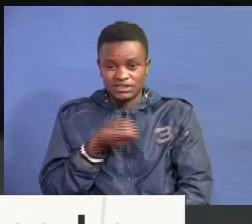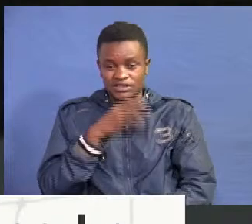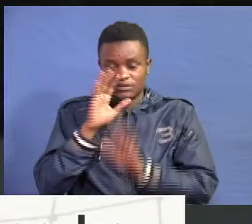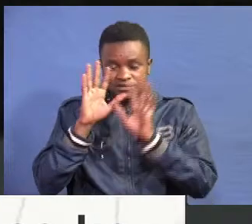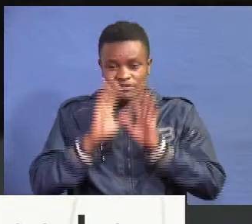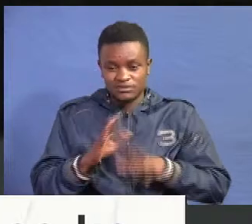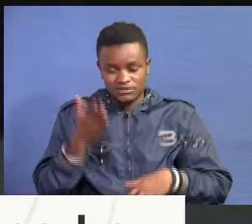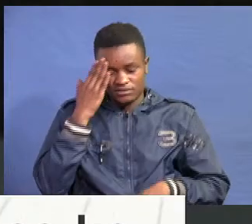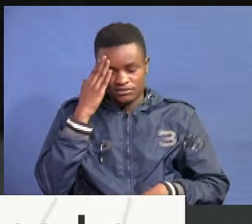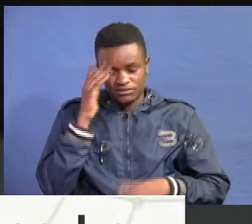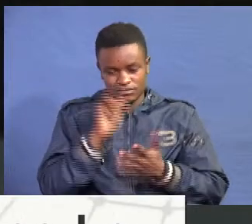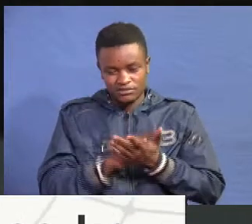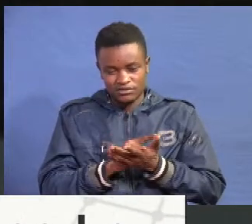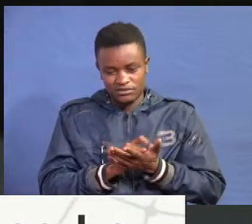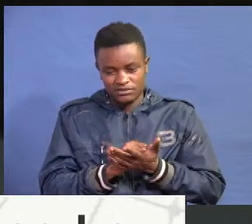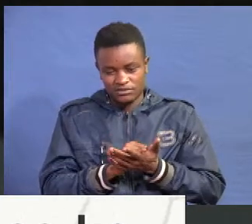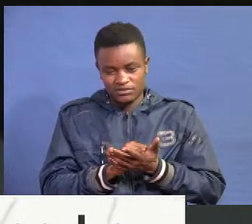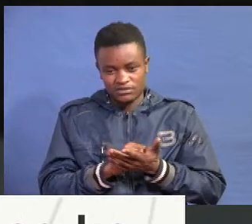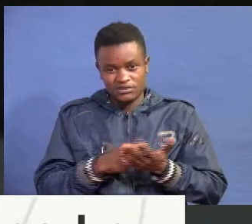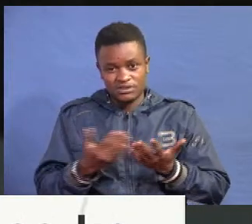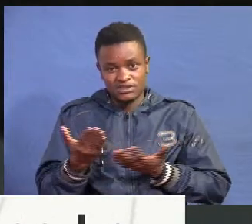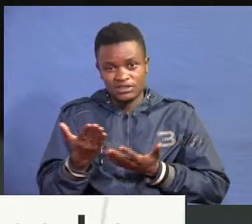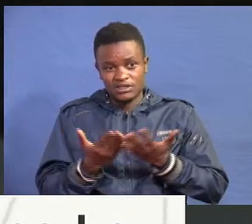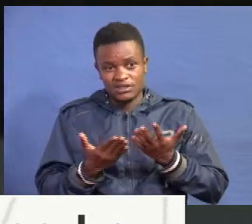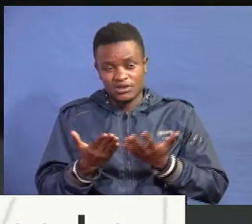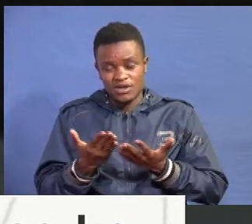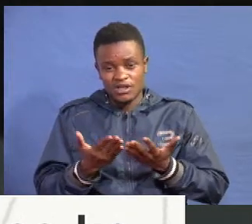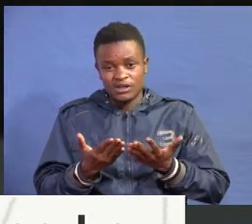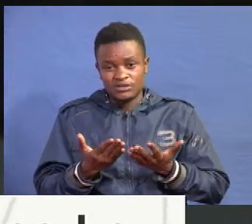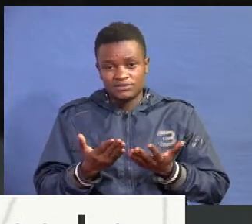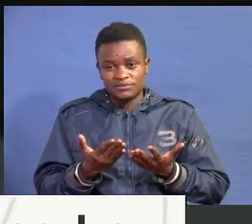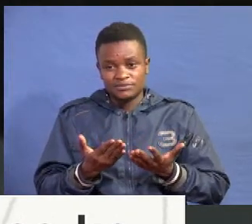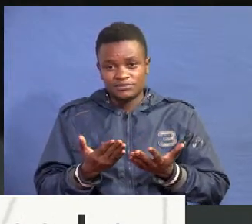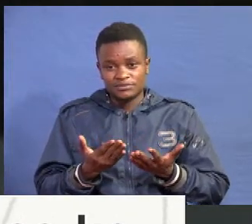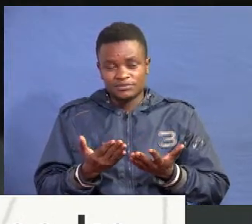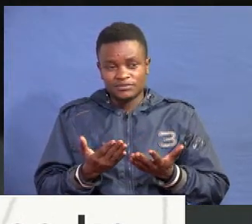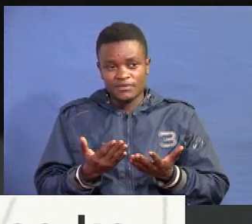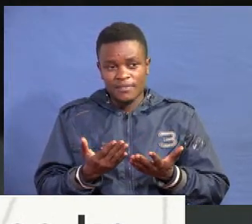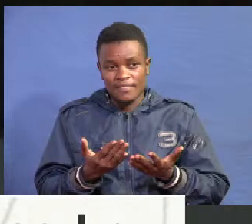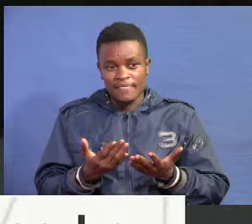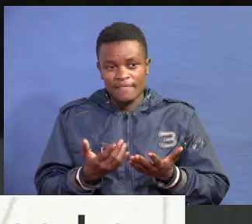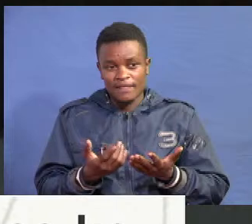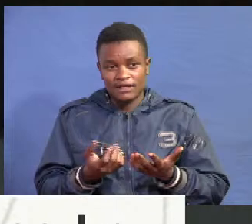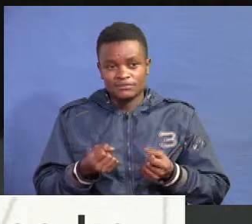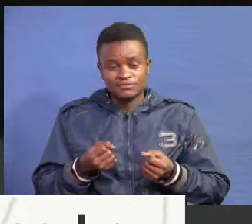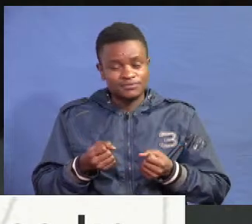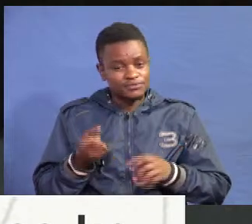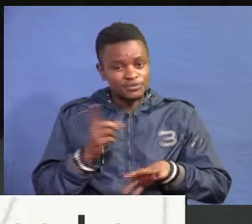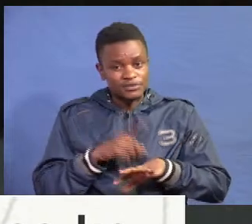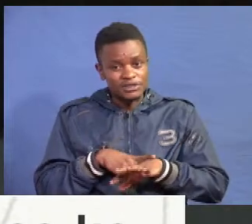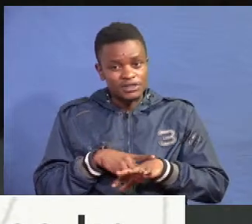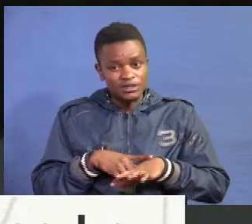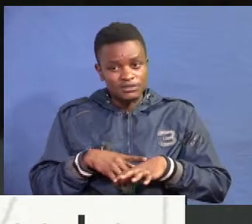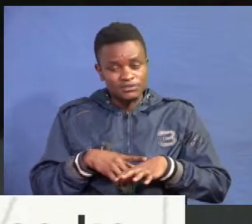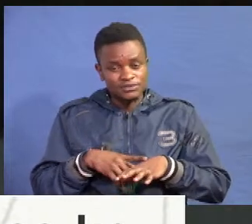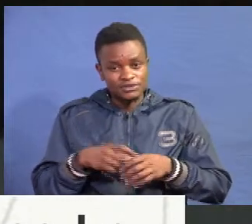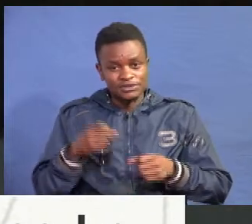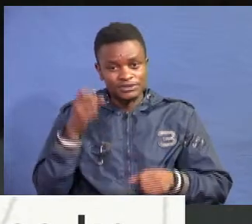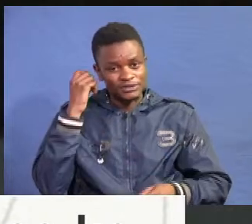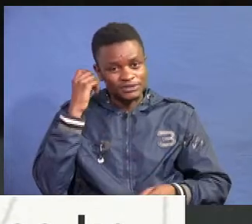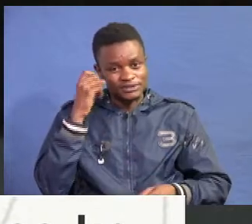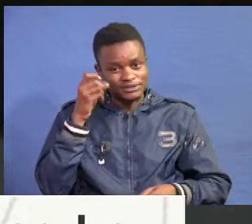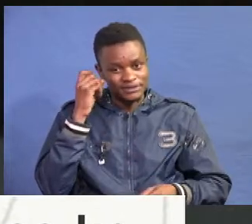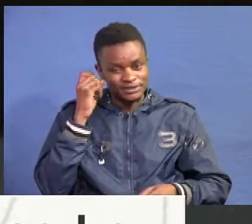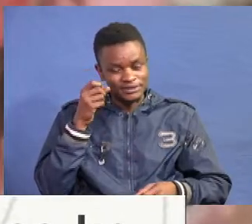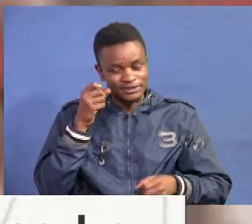that depending on where you source your chicks, or rather the hatchery that you get your chicks, some of these vaccination schedules might vary from one